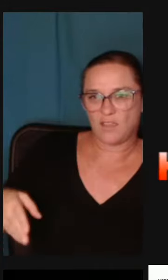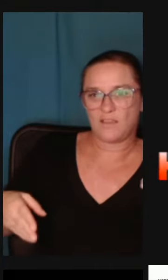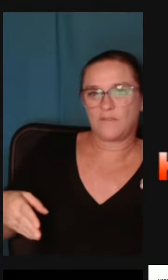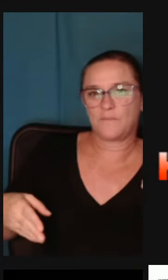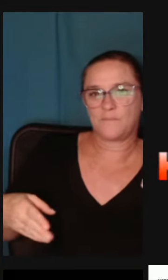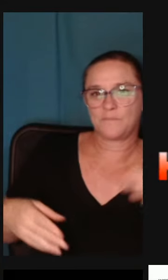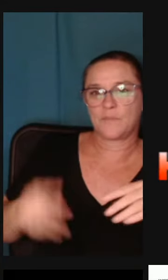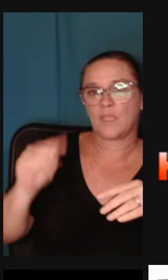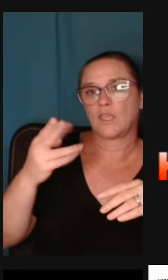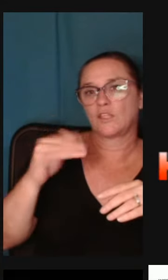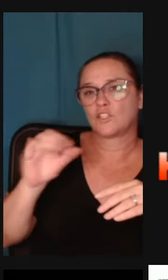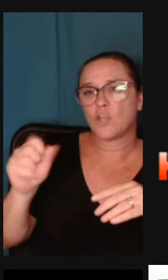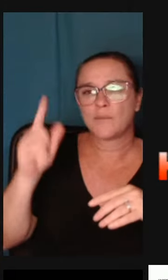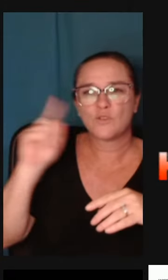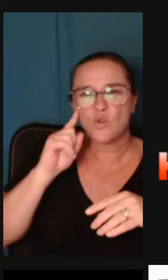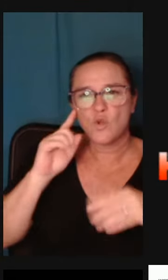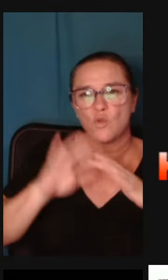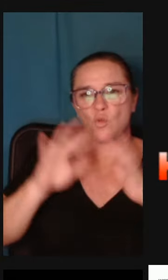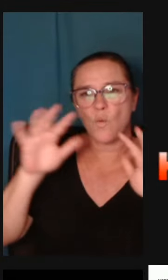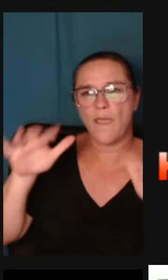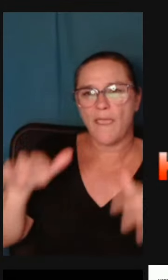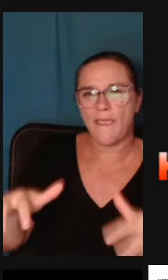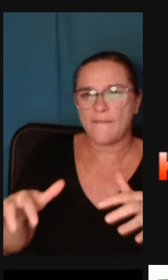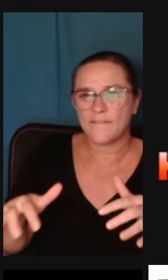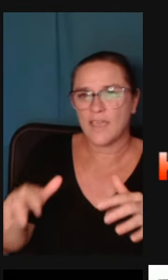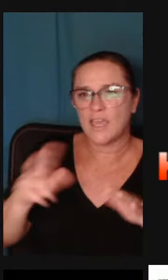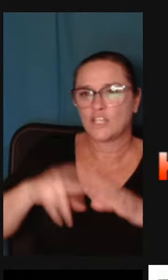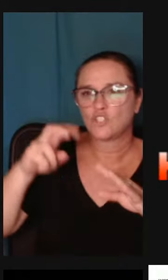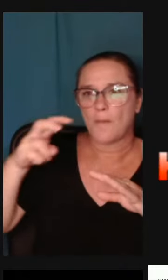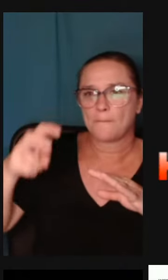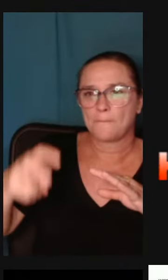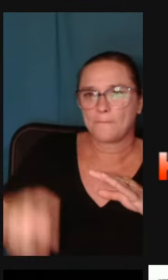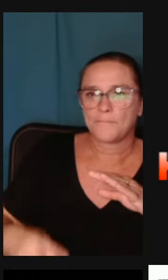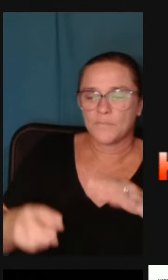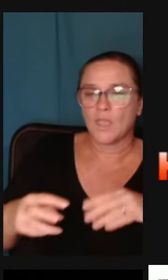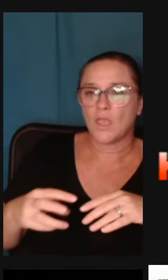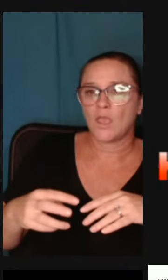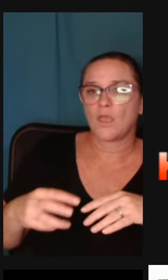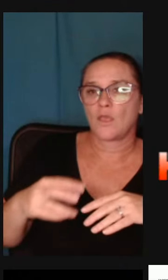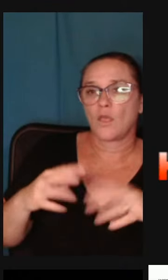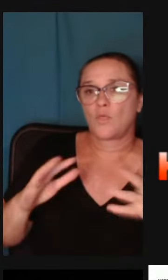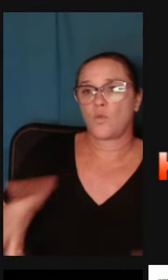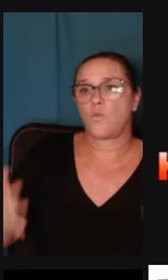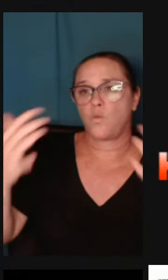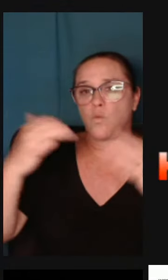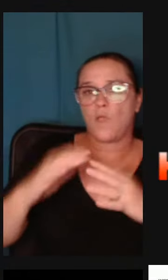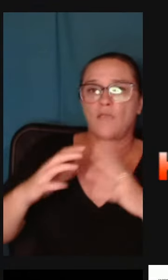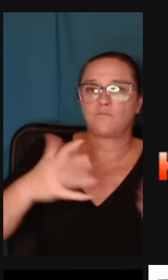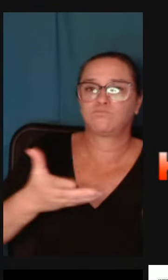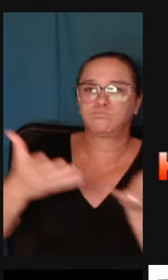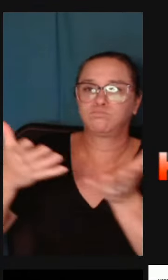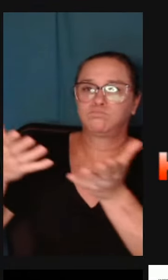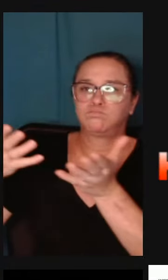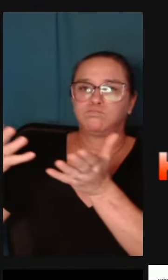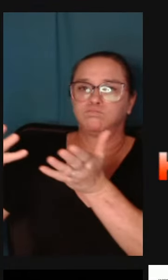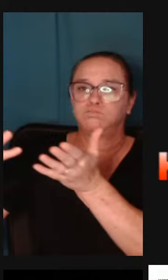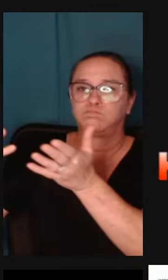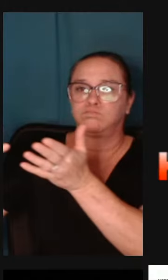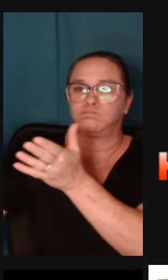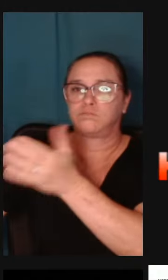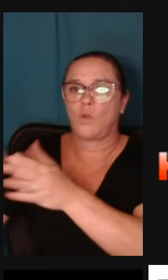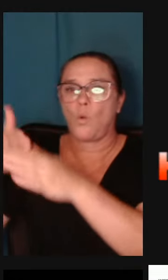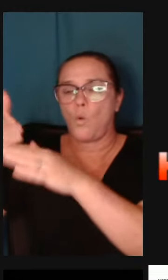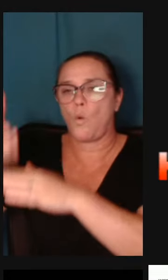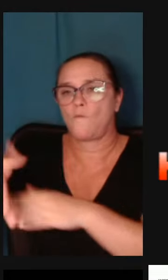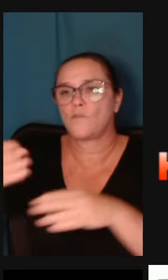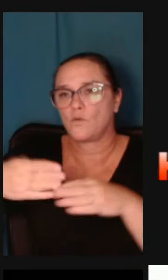Thomas heard the wave coming right behind him and jumped. The wave picked him up and carried him across the huge crack.